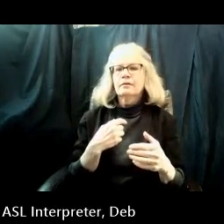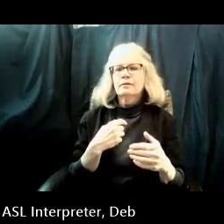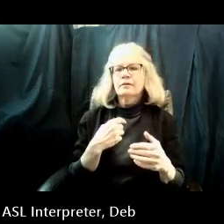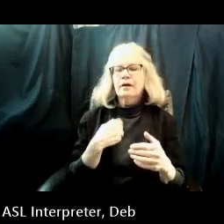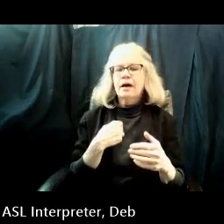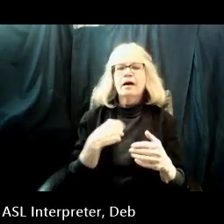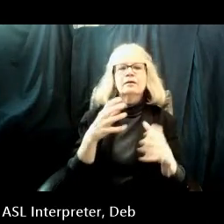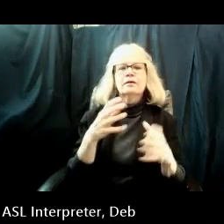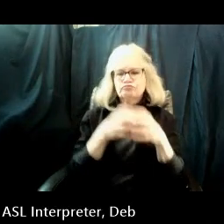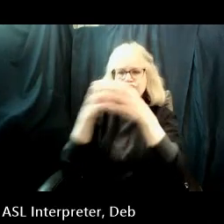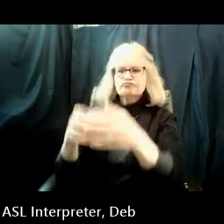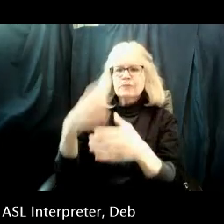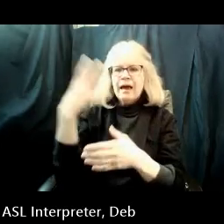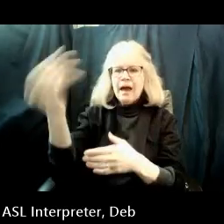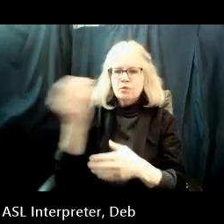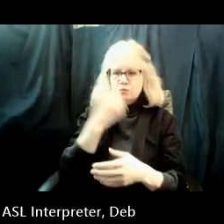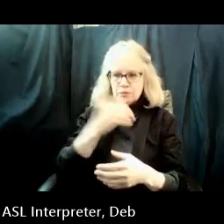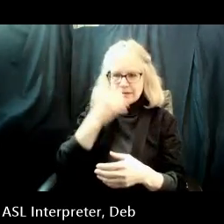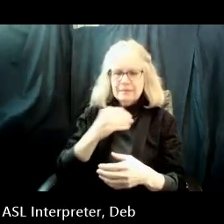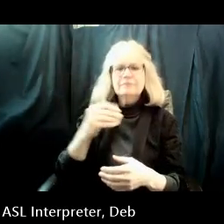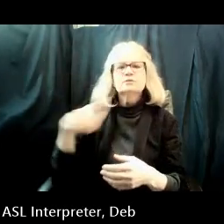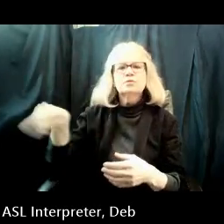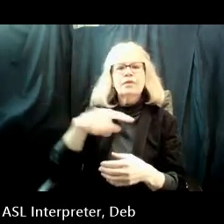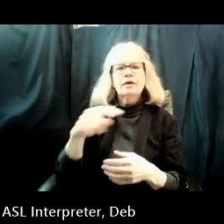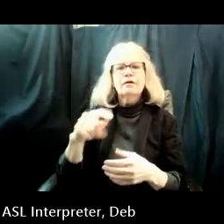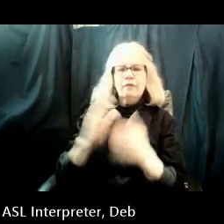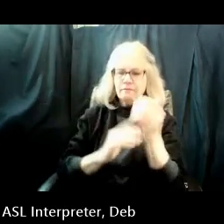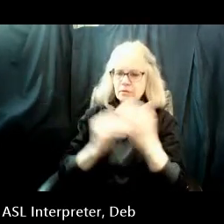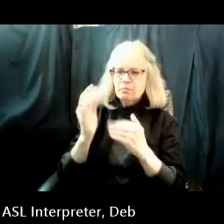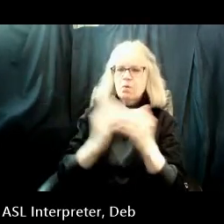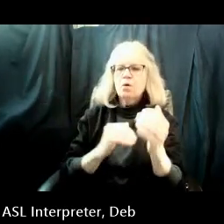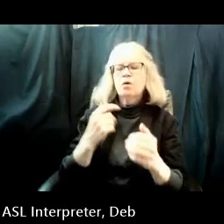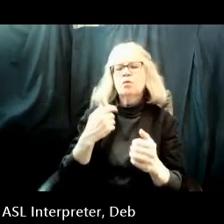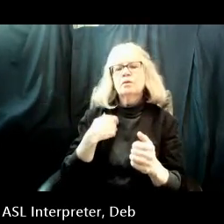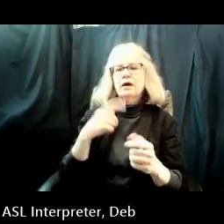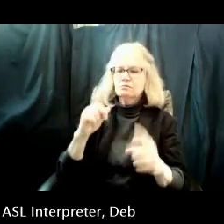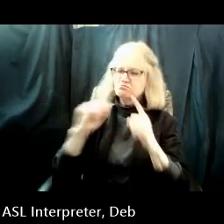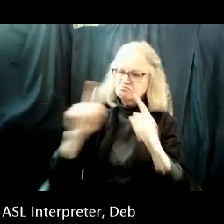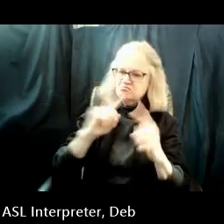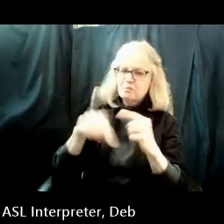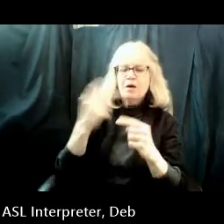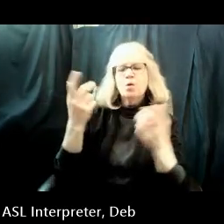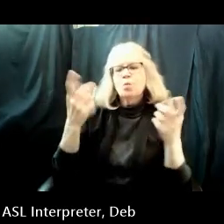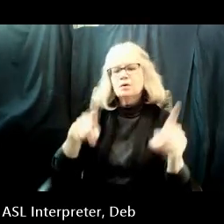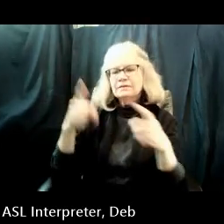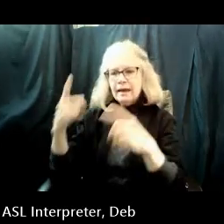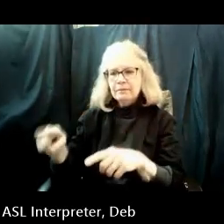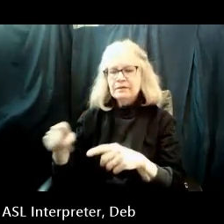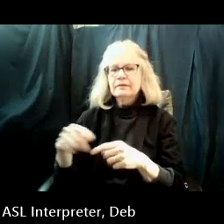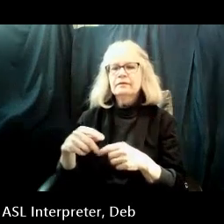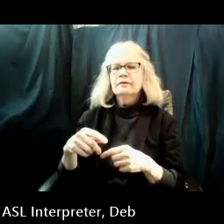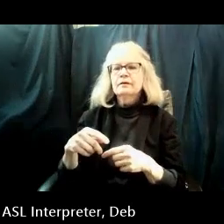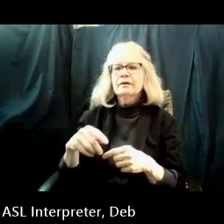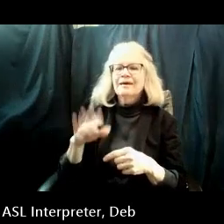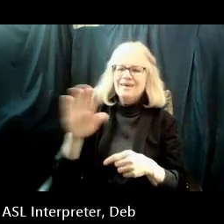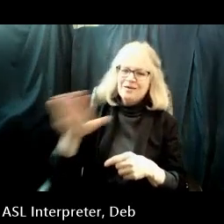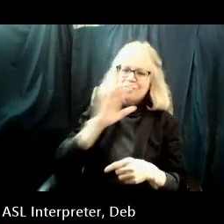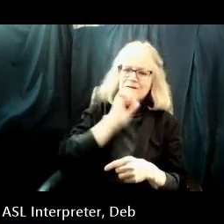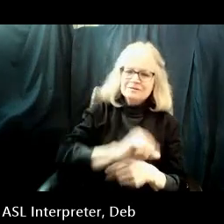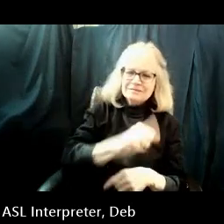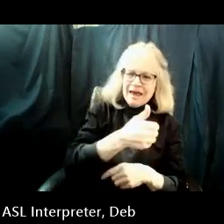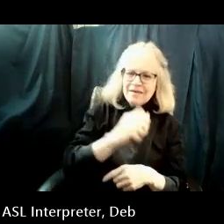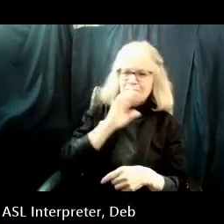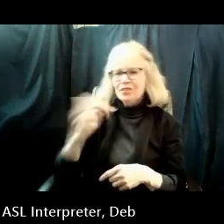to eat so that they could be comfortable, and we had a conversation about what was happening and what was, they're 10 and 13, so they